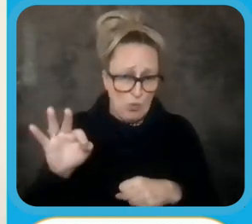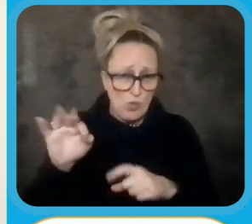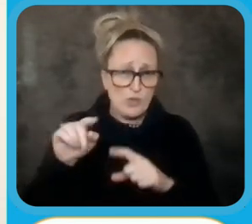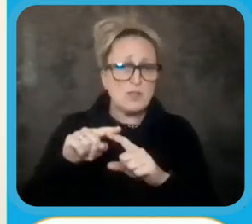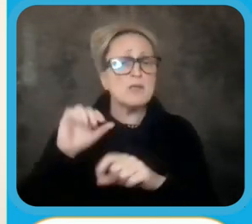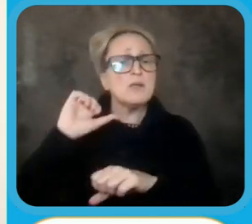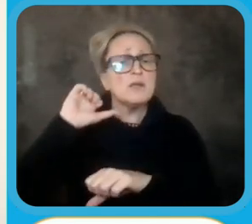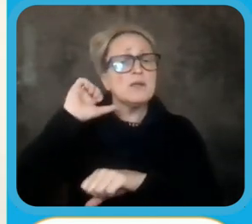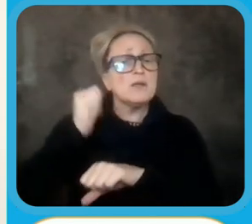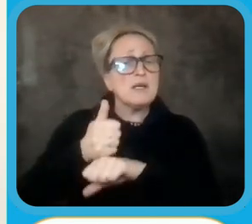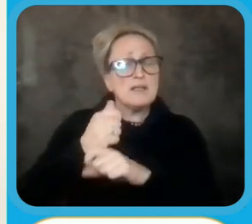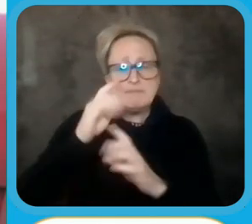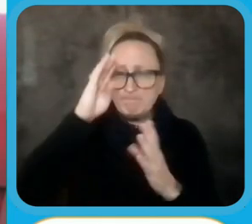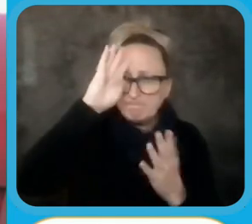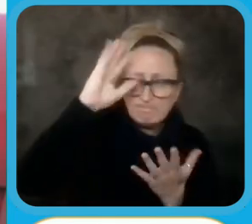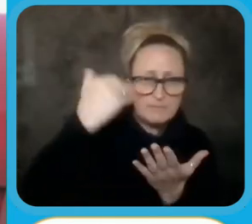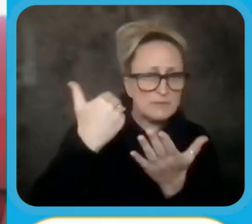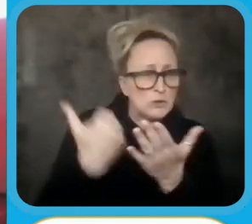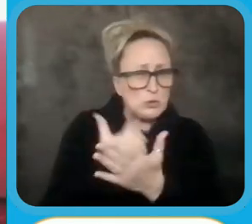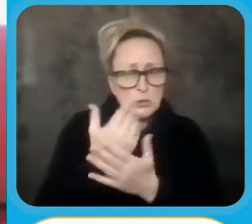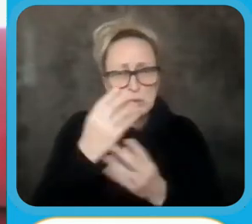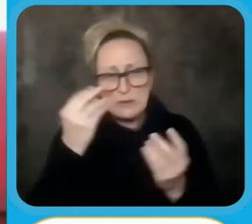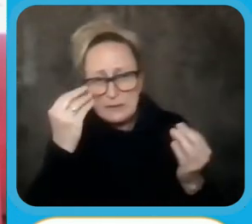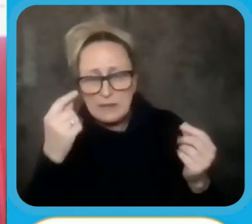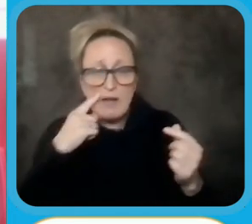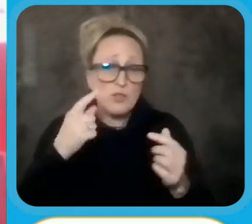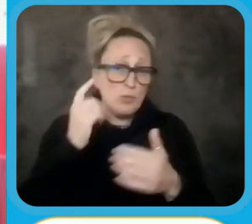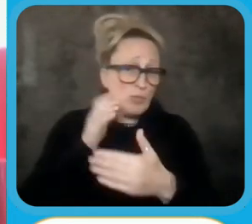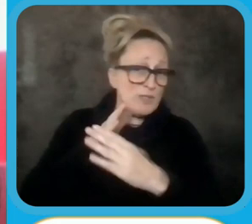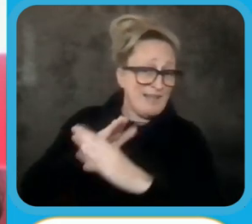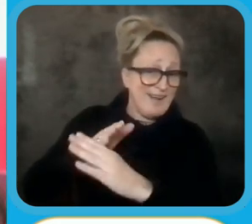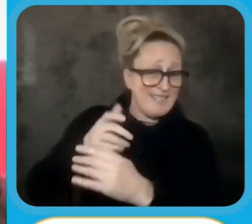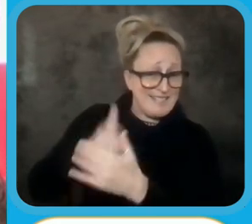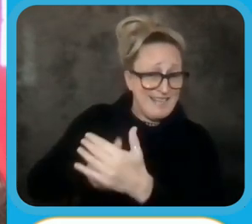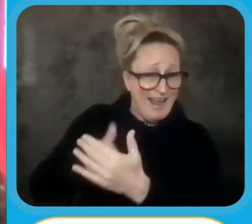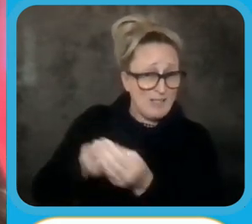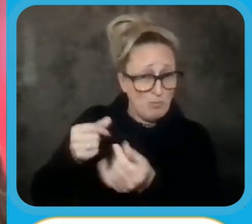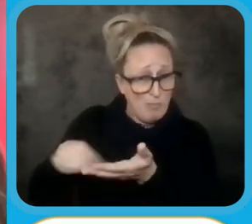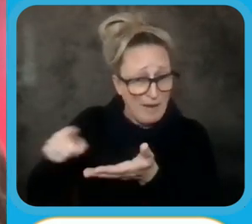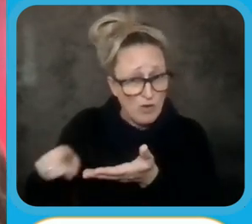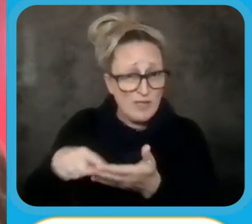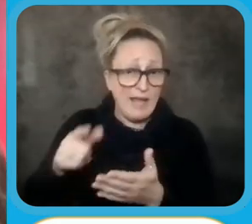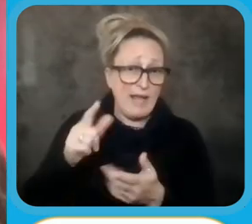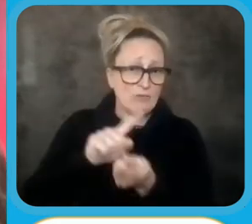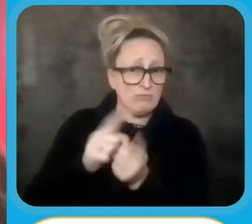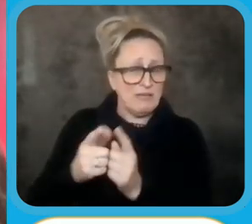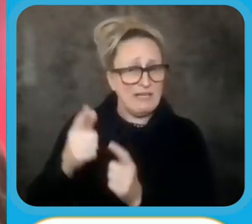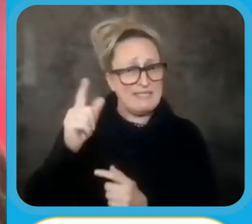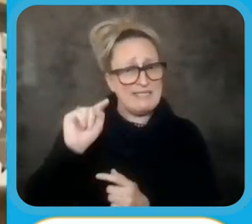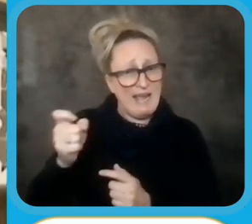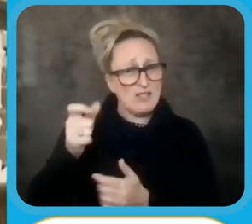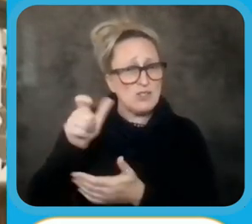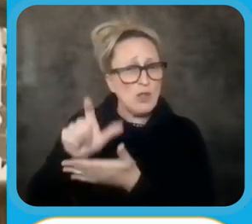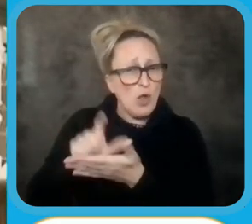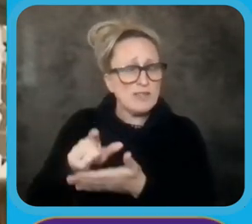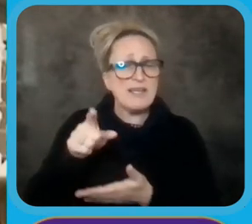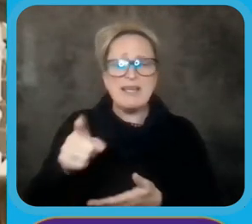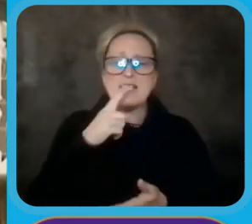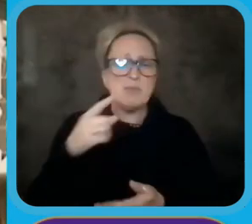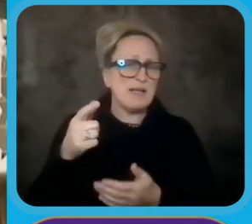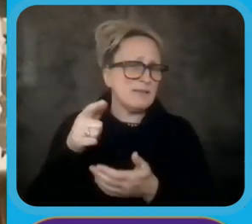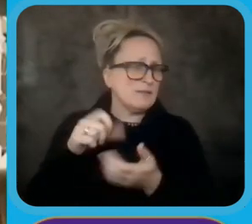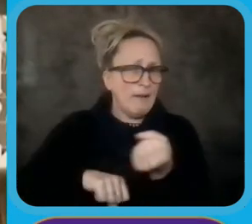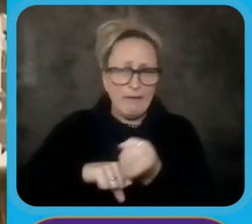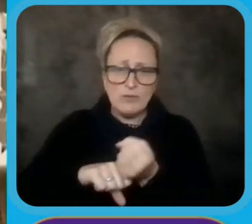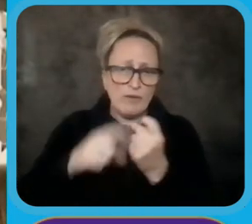innovative solutions to protect taxpayers and reform tax laws. As our vice chair, Mike Schaefer has been a taxpayer advocate